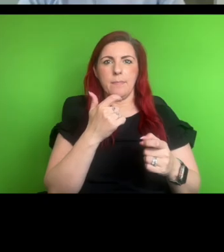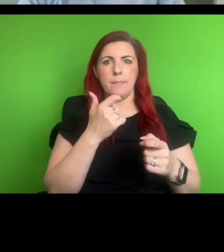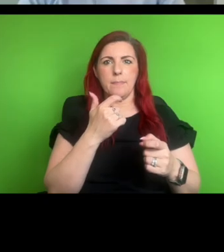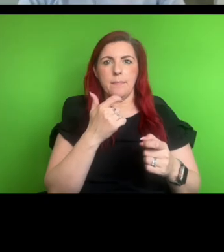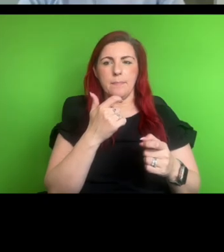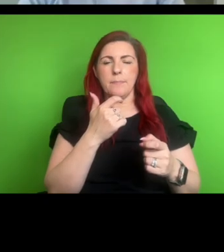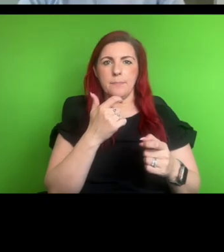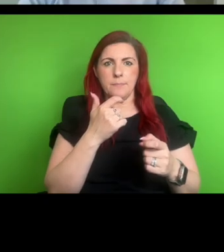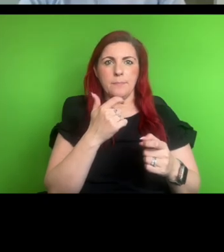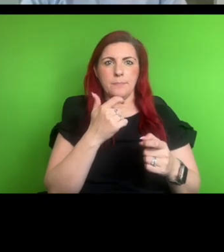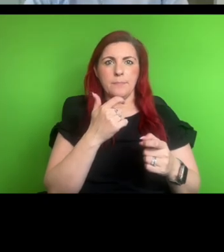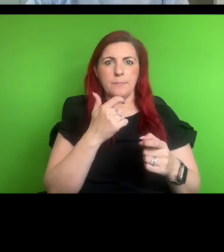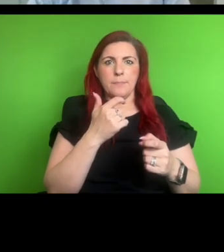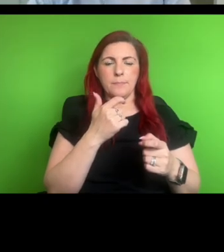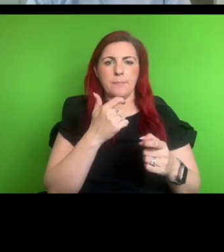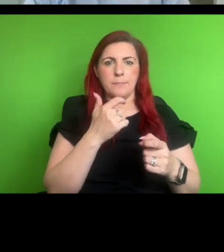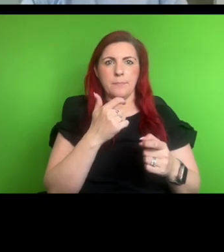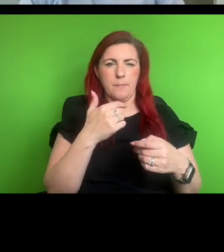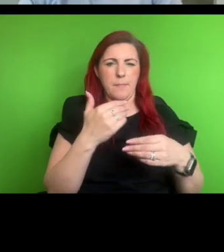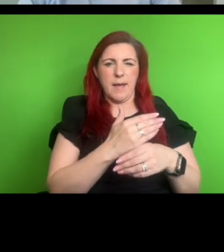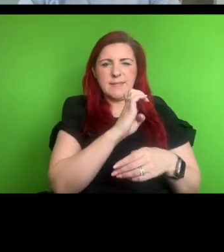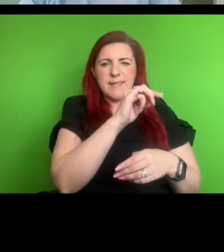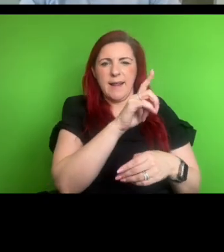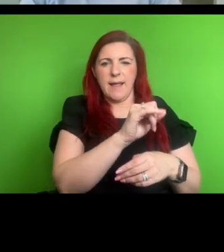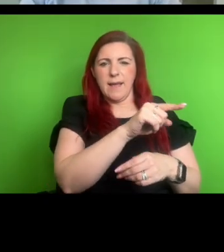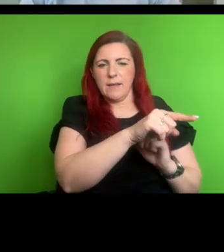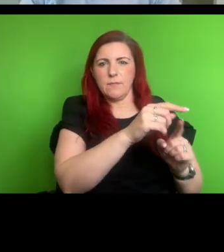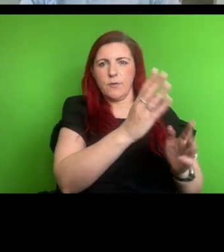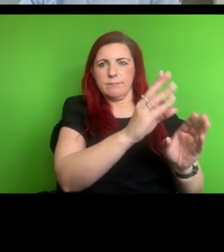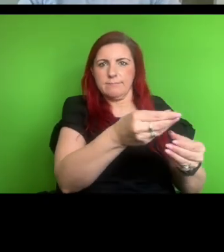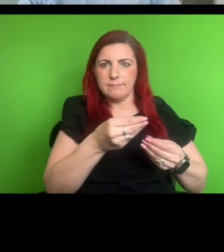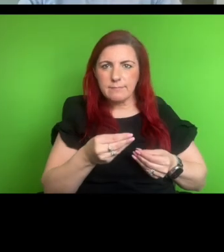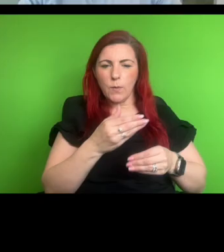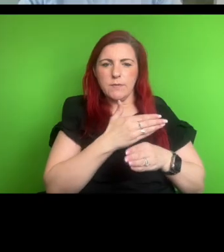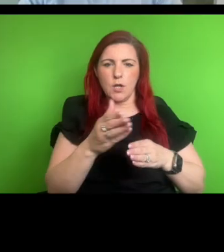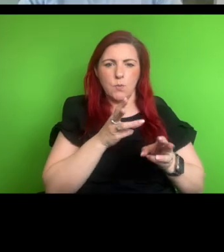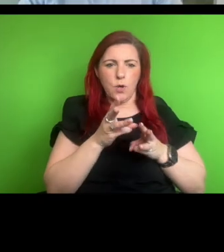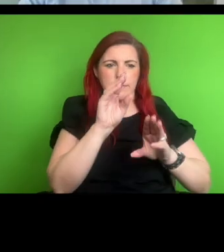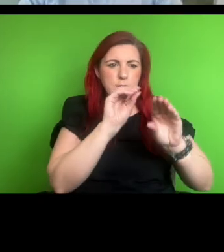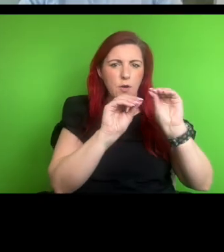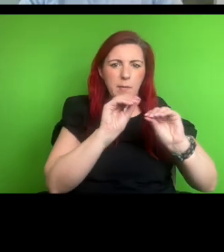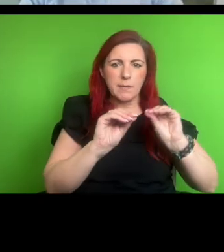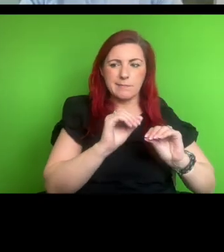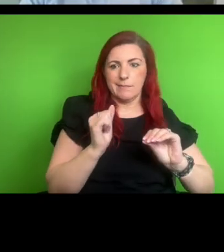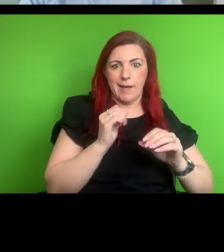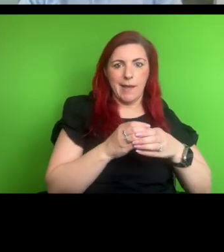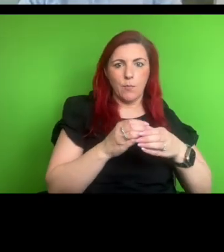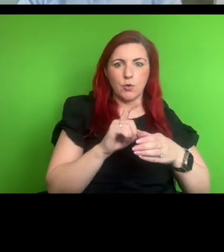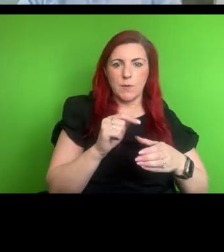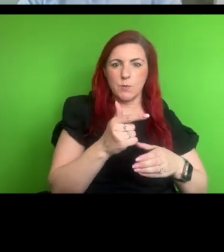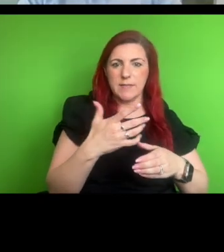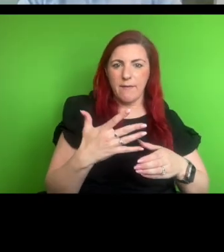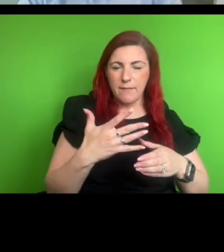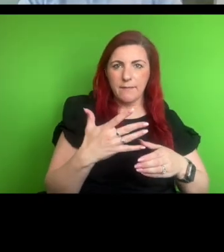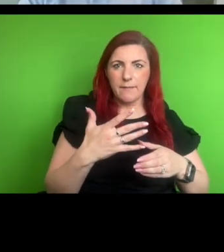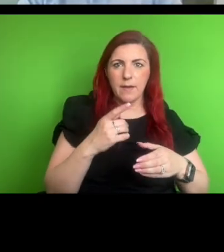we started work on the drafting processes in April 2025. That drafting process and the consensus